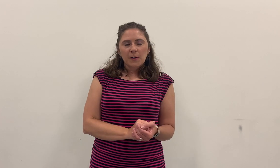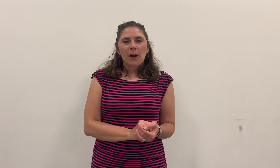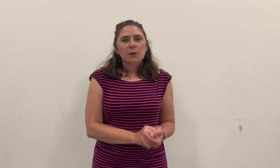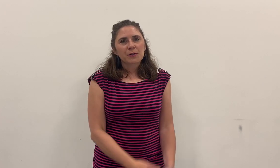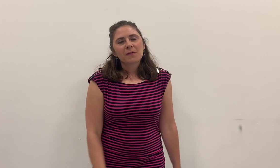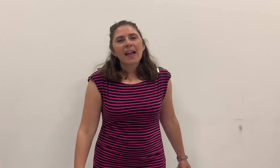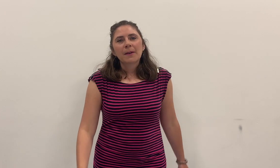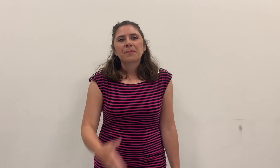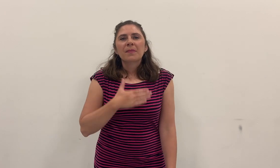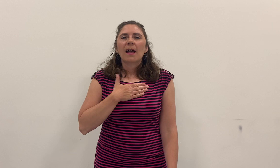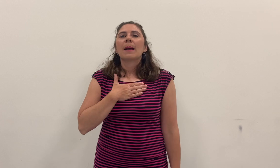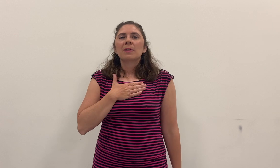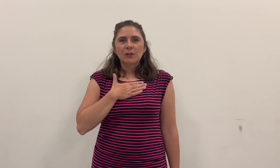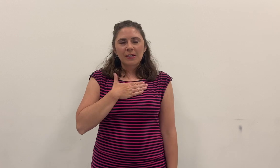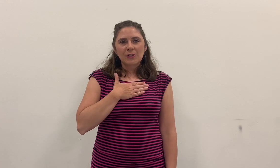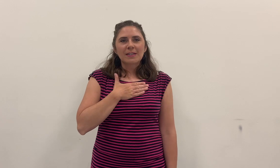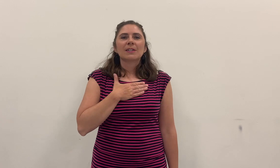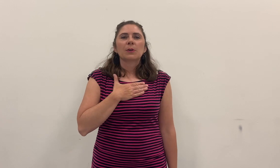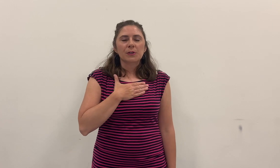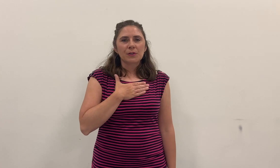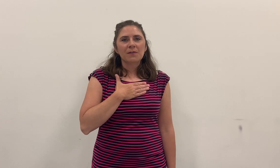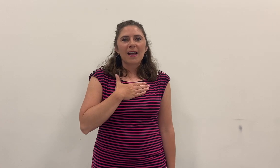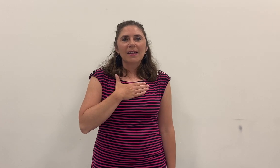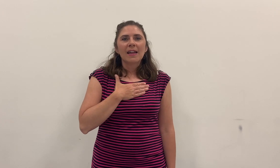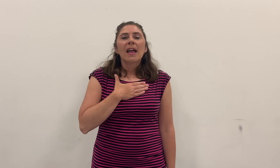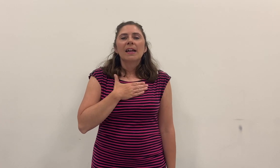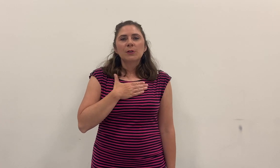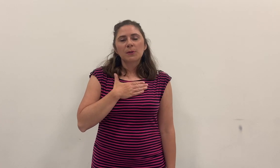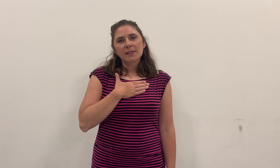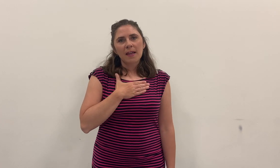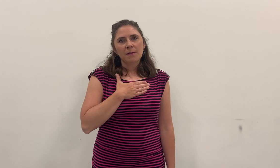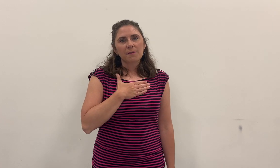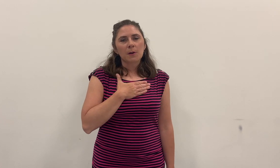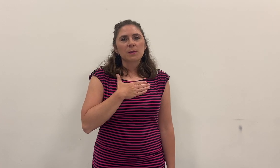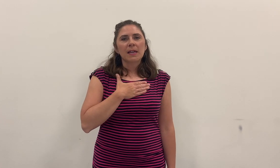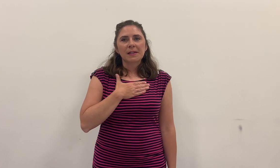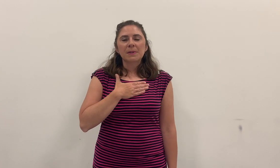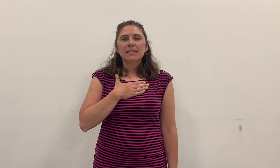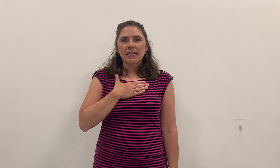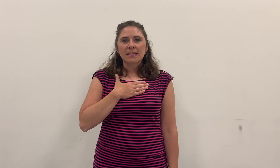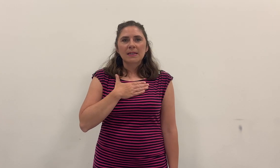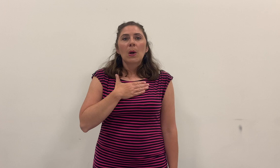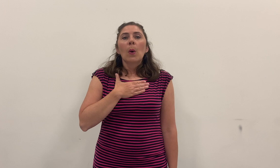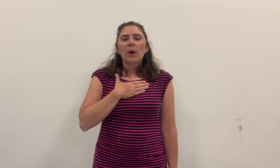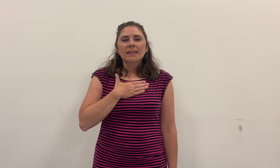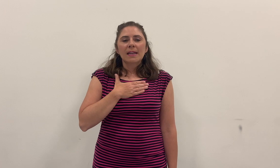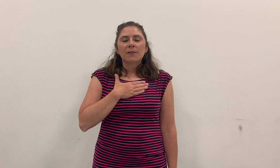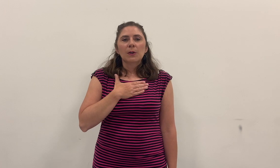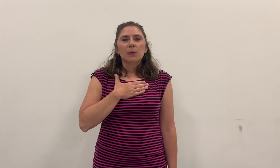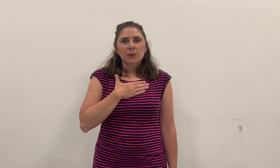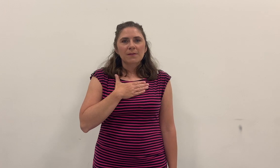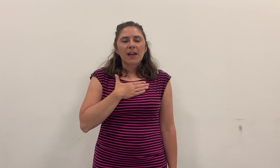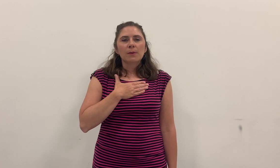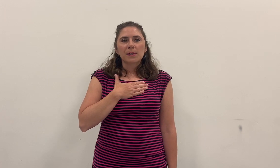now for our Christian flag. I pledge allegiance to the Christian flag and to the Savior for whose kingdom it stands. One